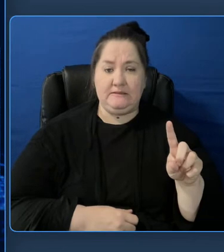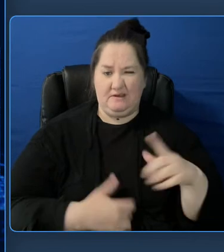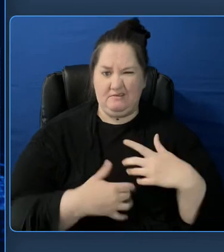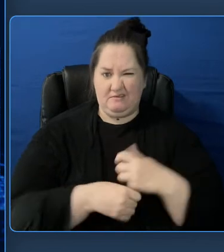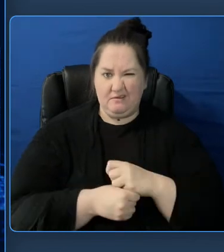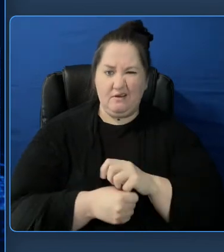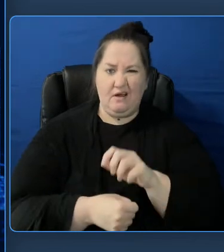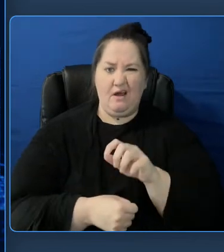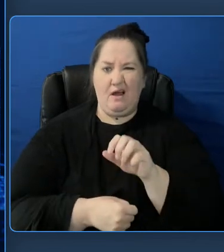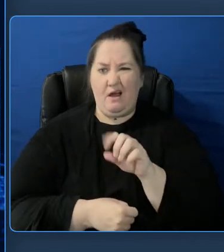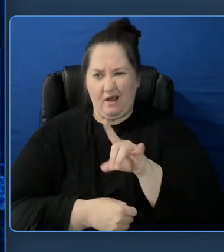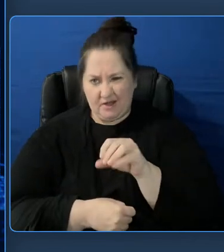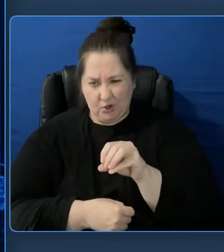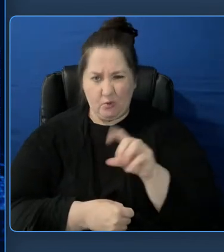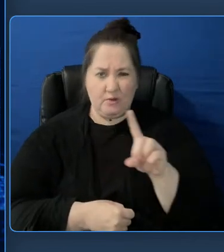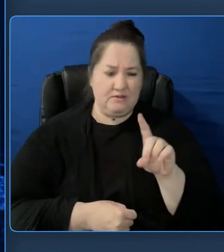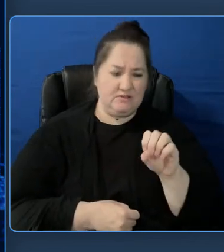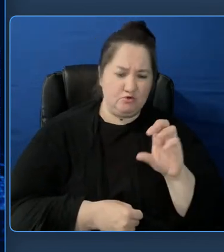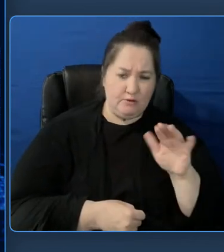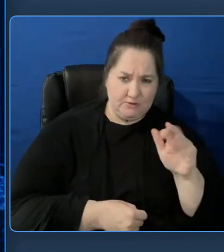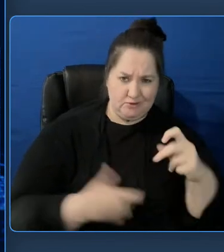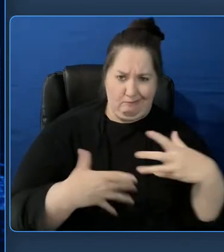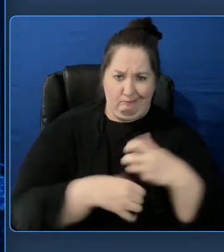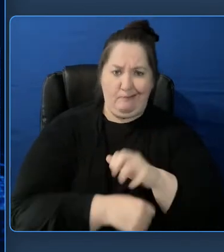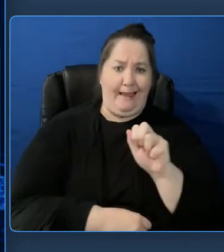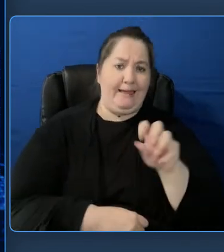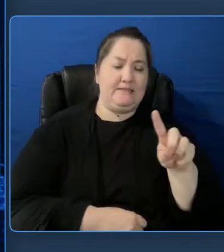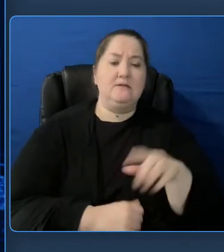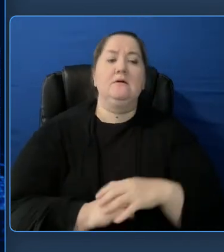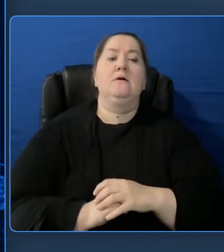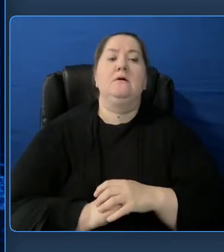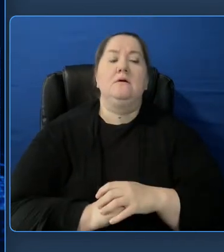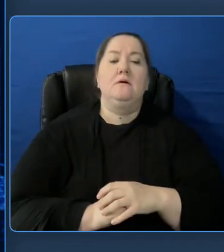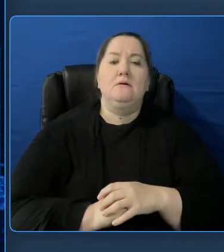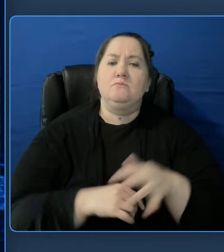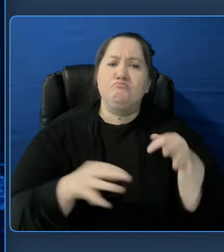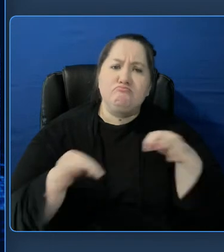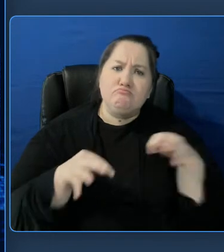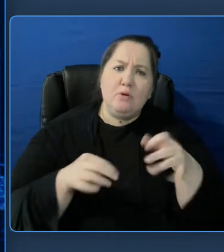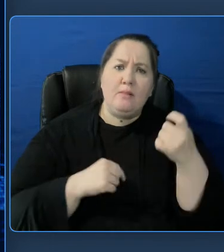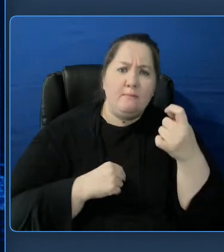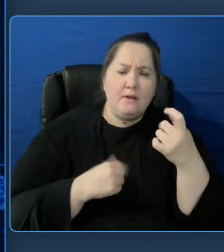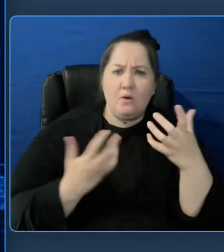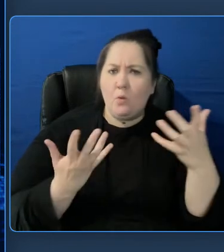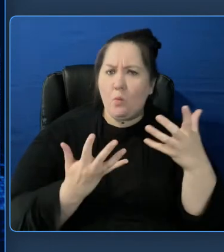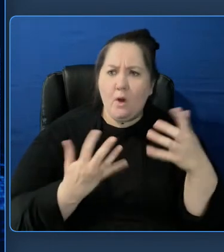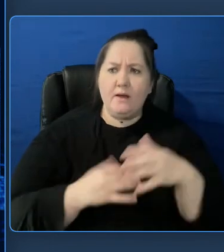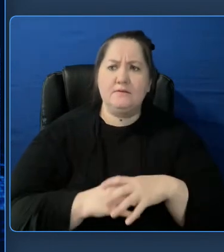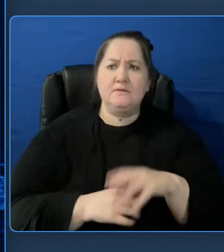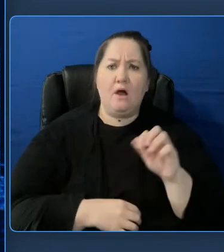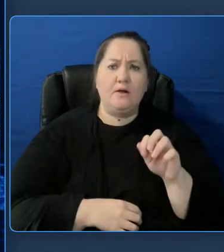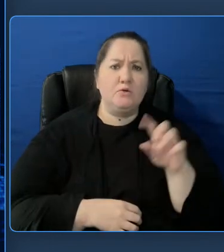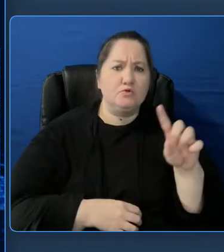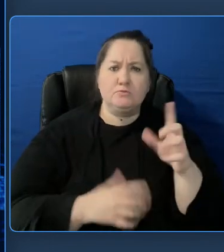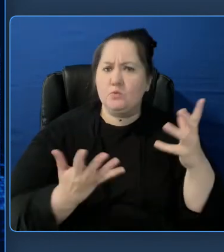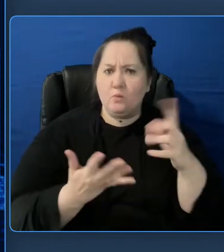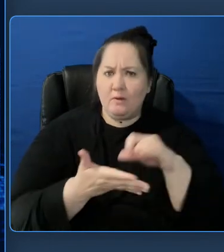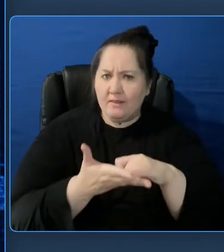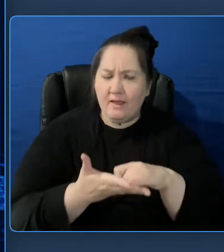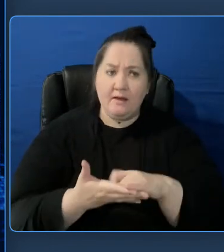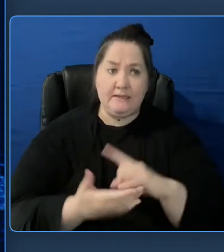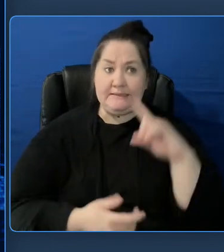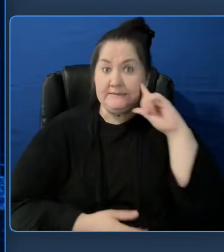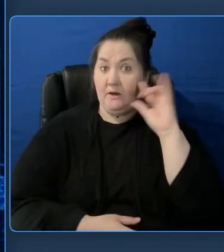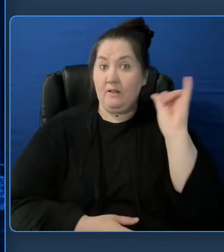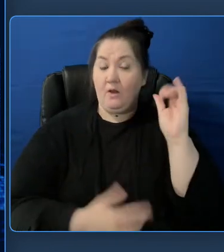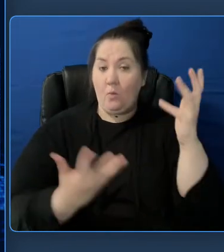the title of a video for audio descriptions. But can you just explain a little bit about what audio descriptions are and what they might